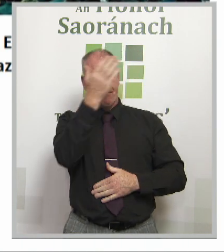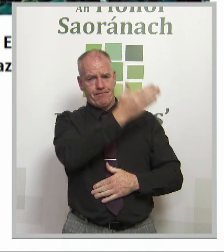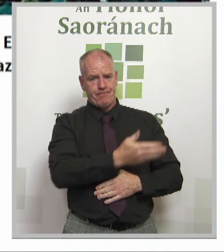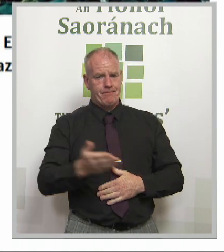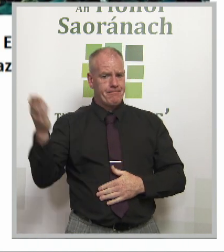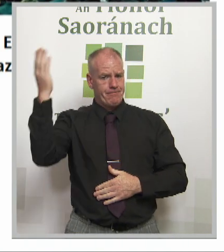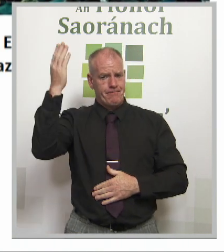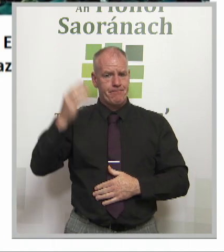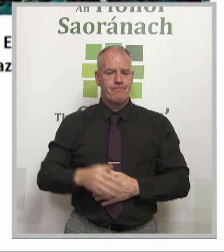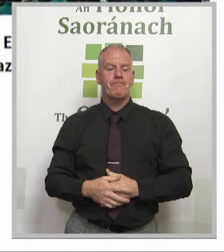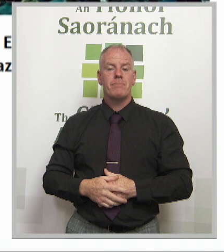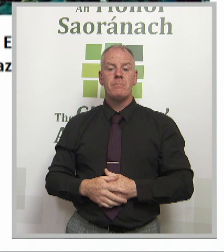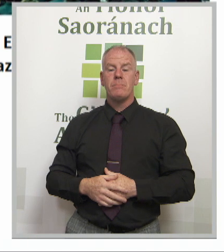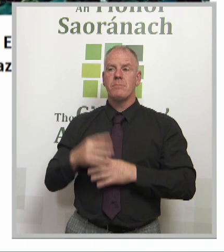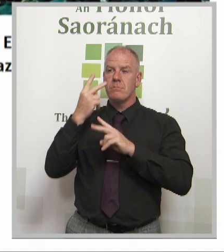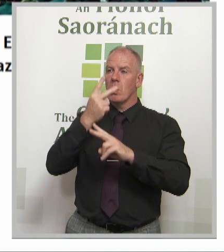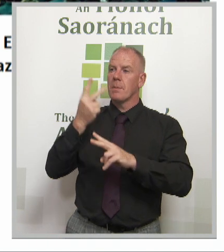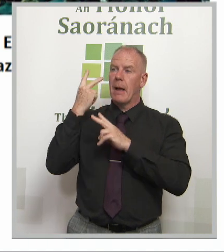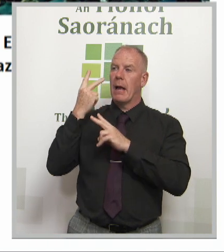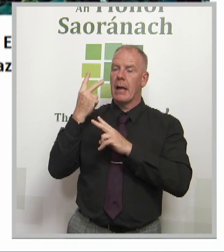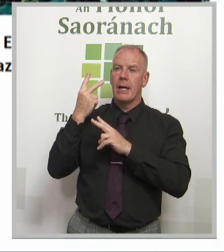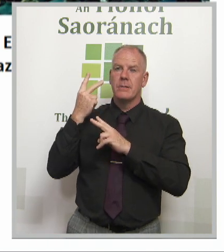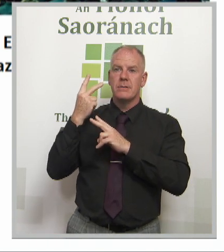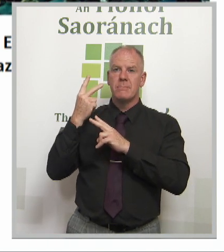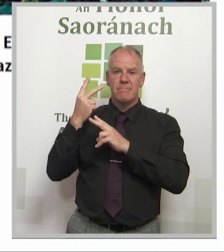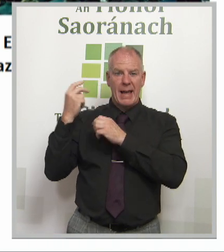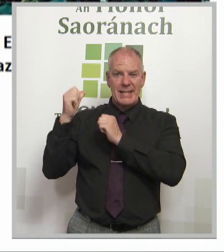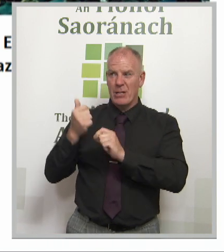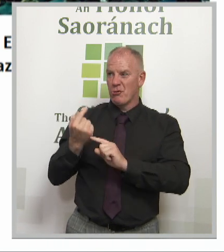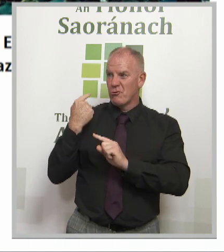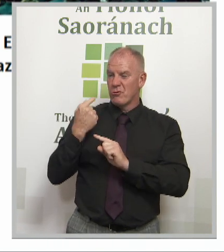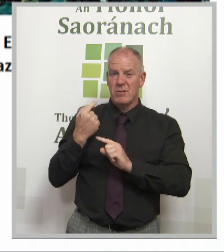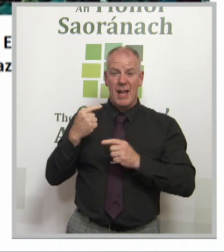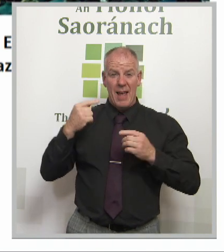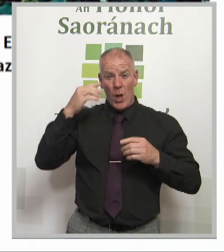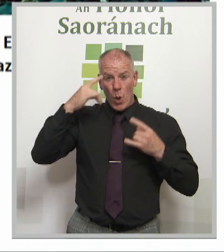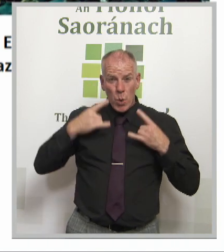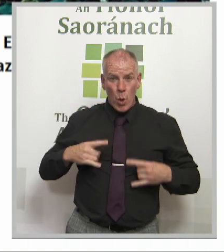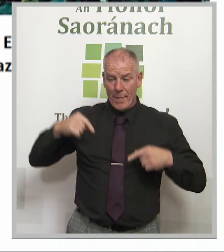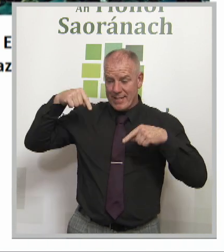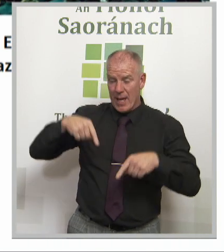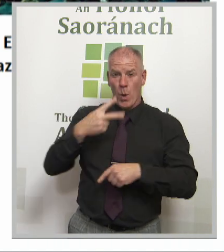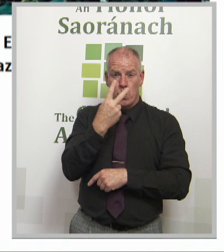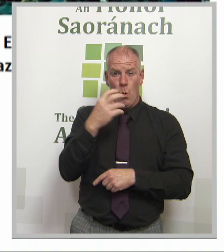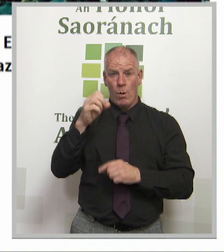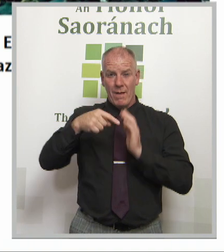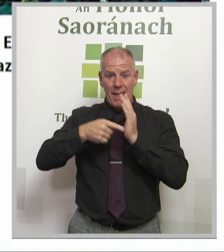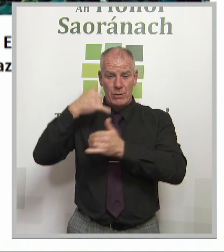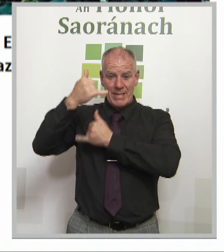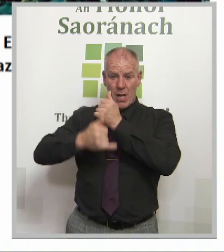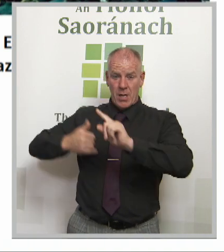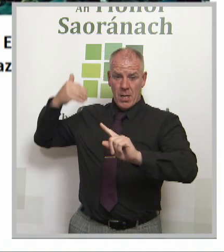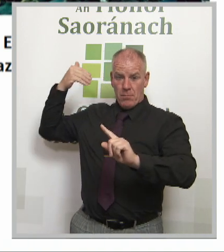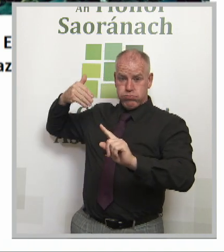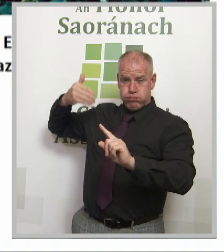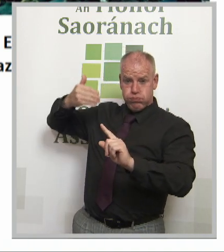Thinking about ancestors, Homo sapiens has been on the planet for 200,000 years or more. And I was just thinking